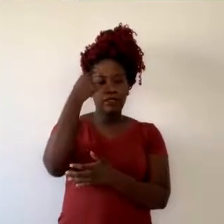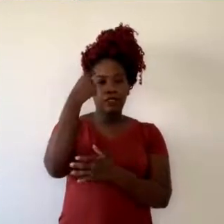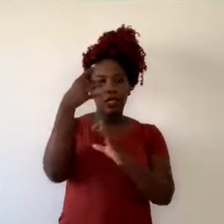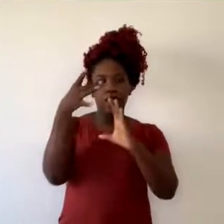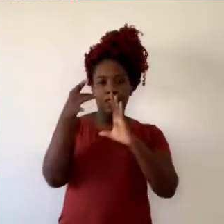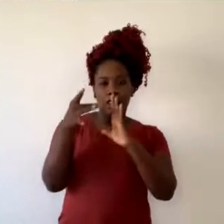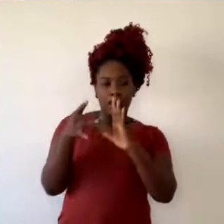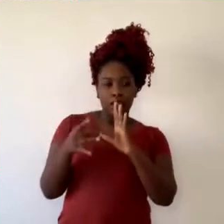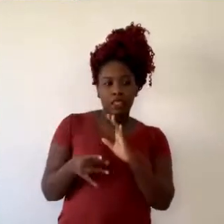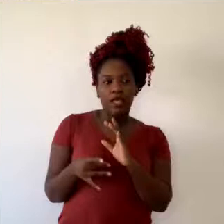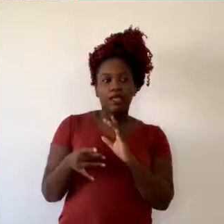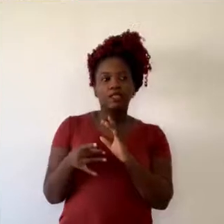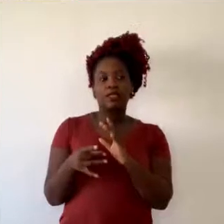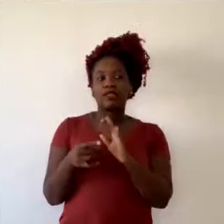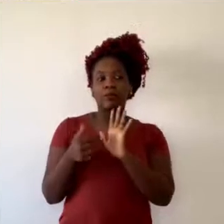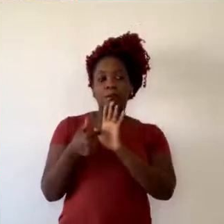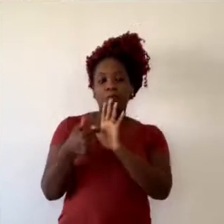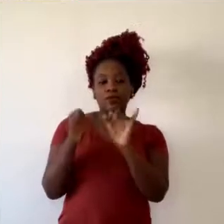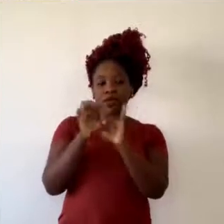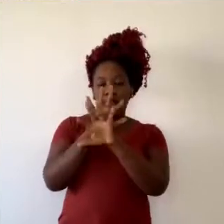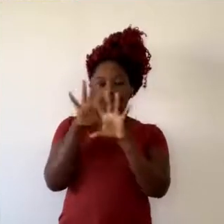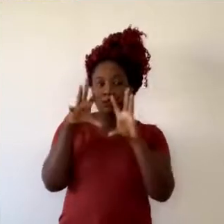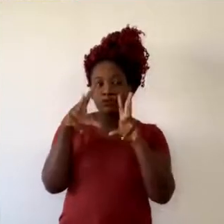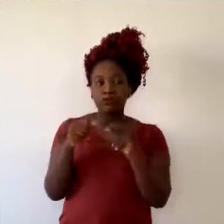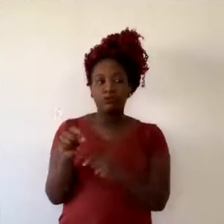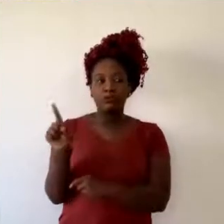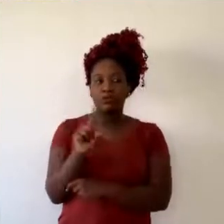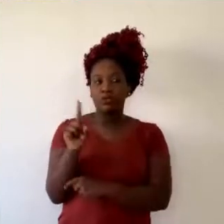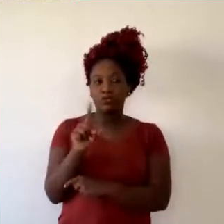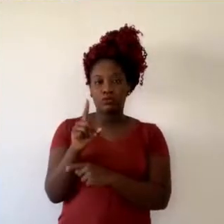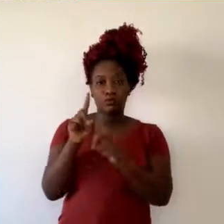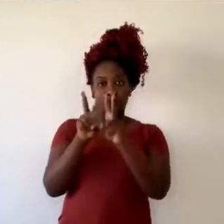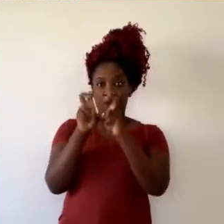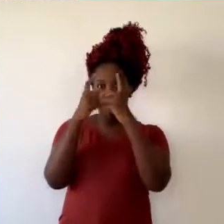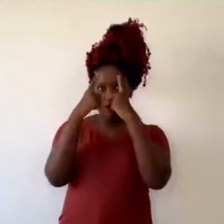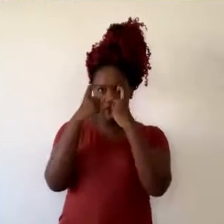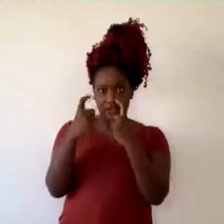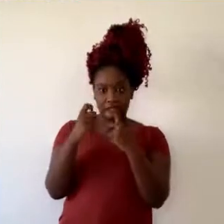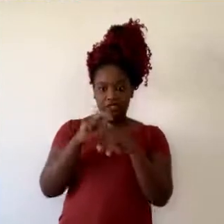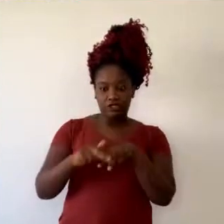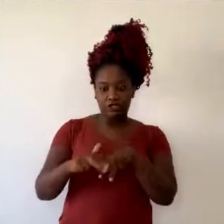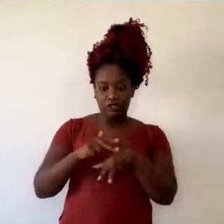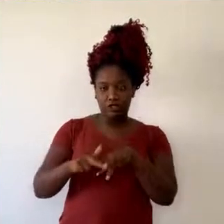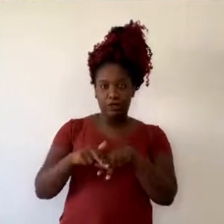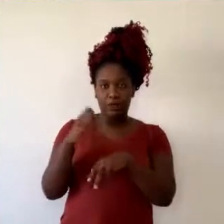And it doesn't depict the reality of gender violence in Brazil.